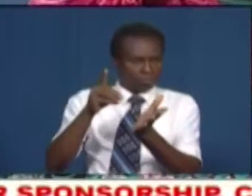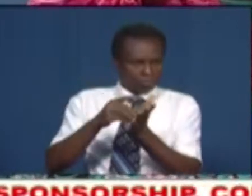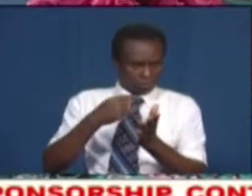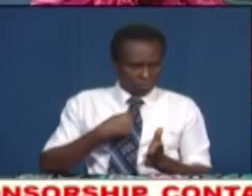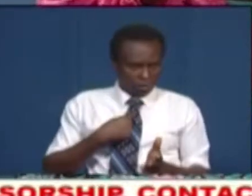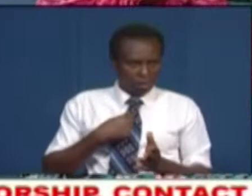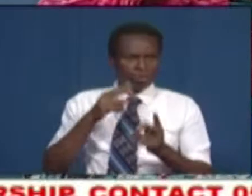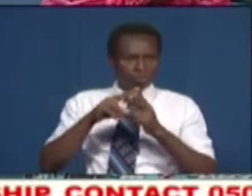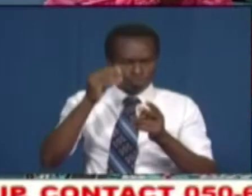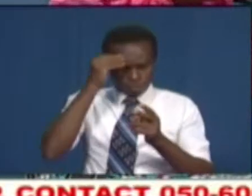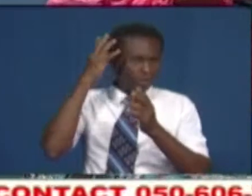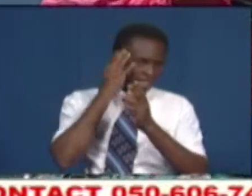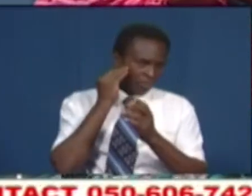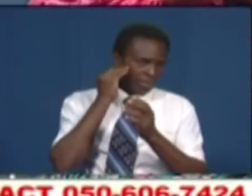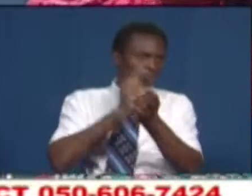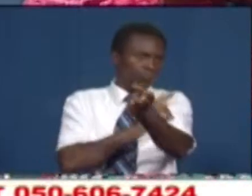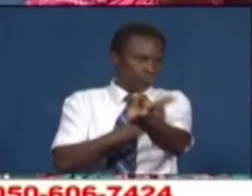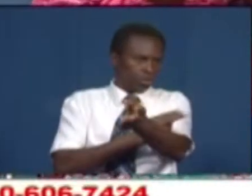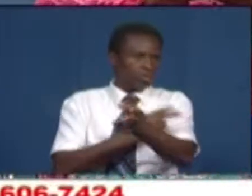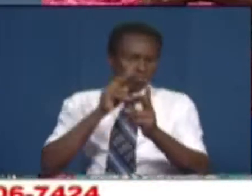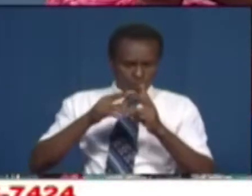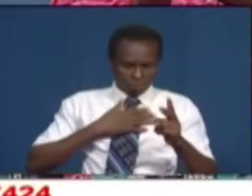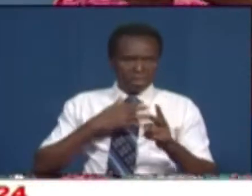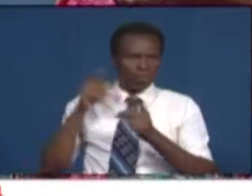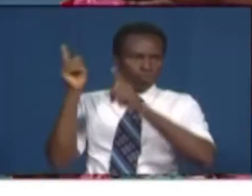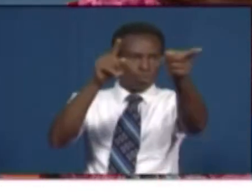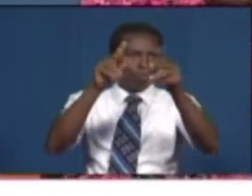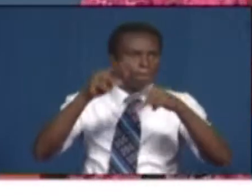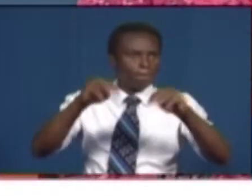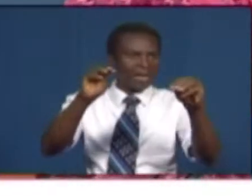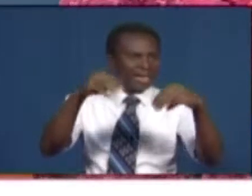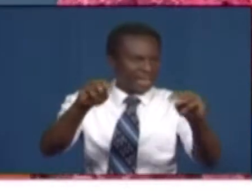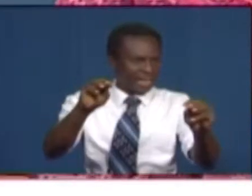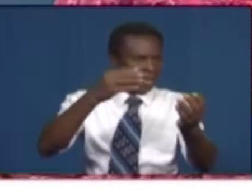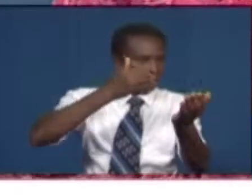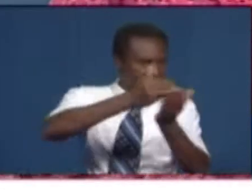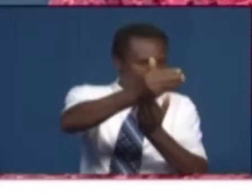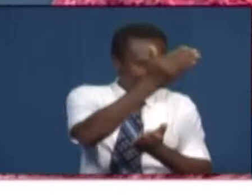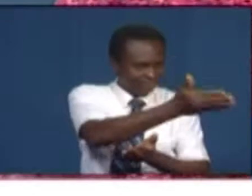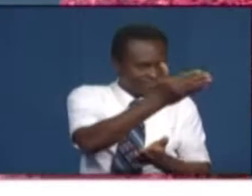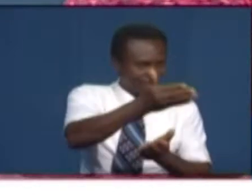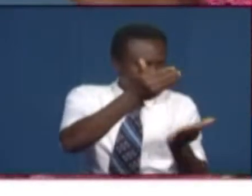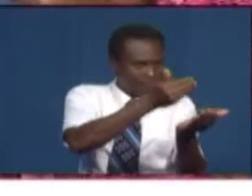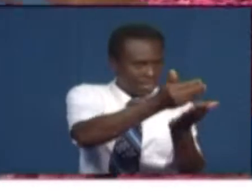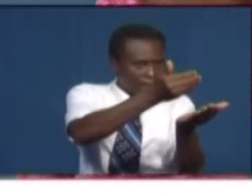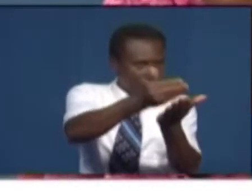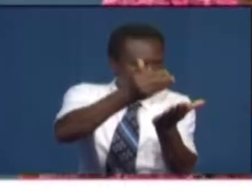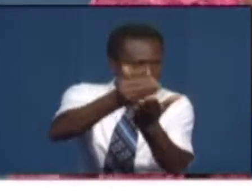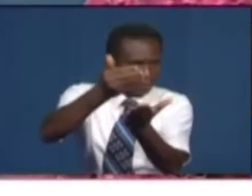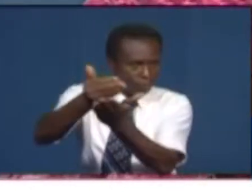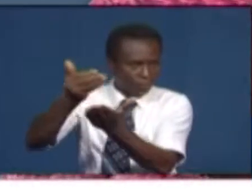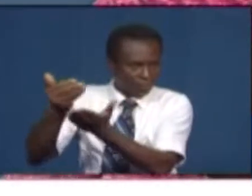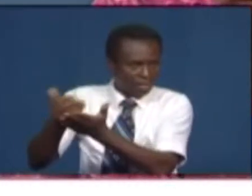way I've lived for some time now. So when I go to the market to pick things, even to the house, I make sure that I pick